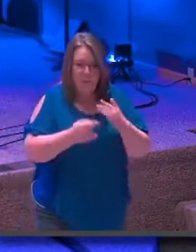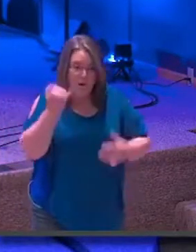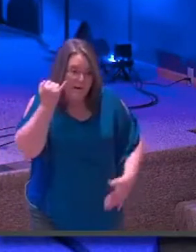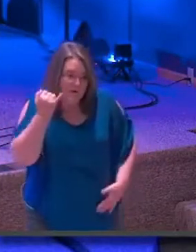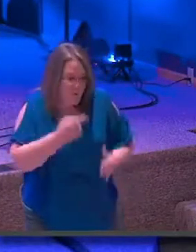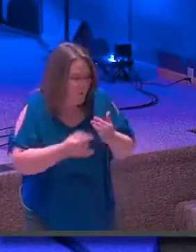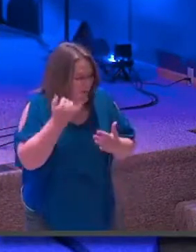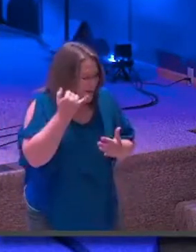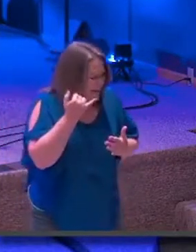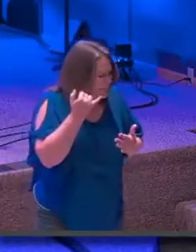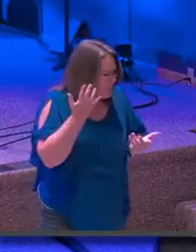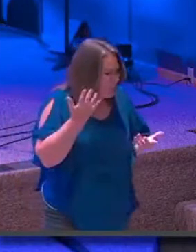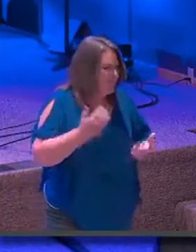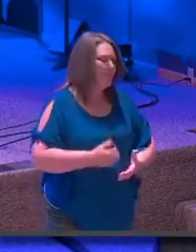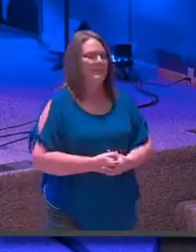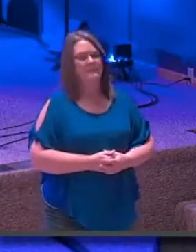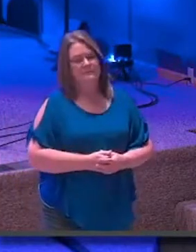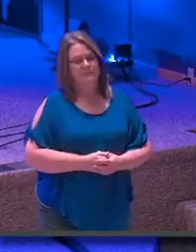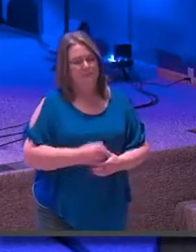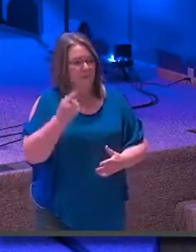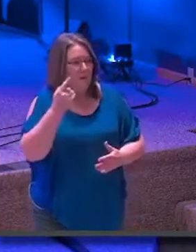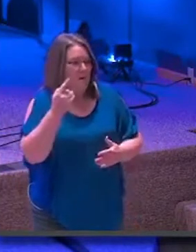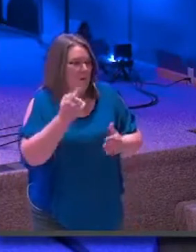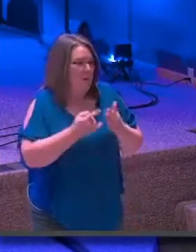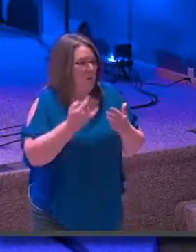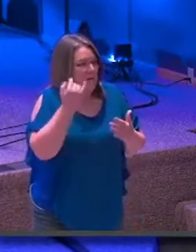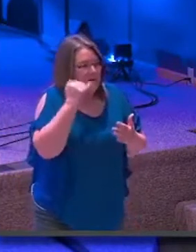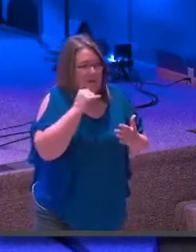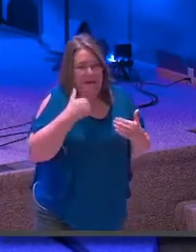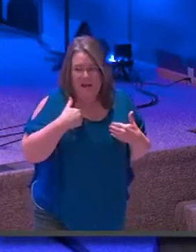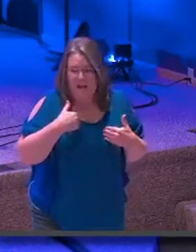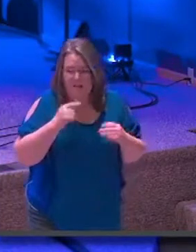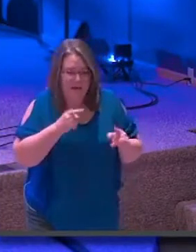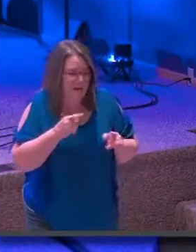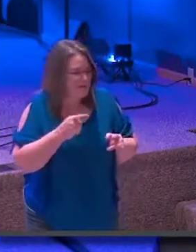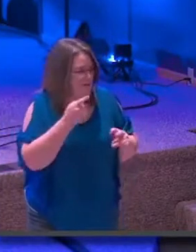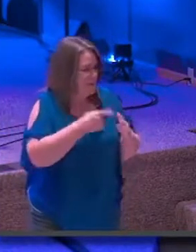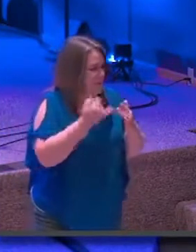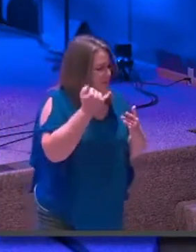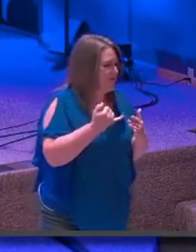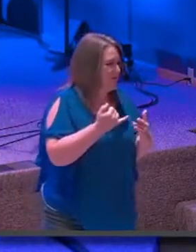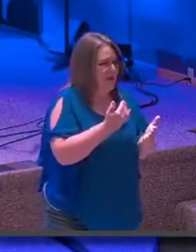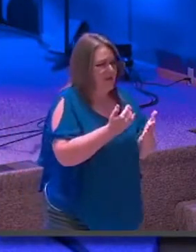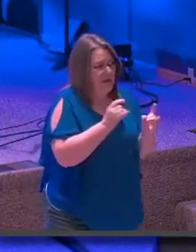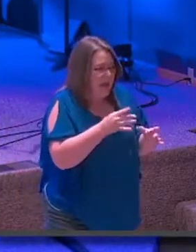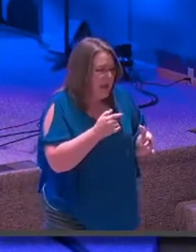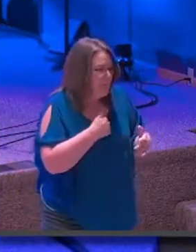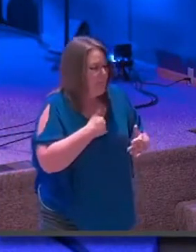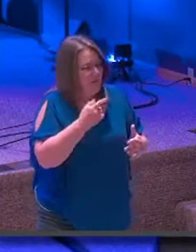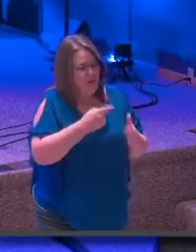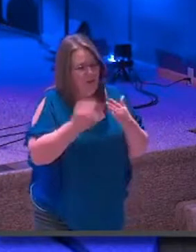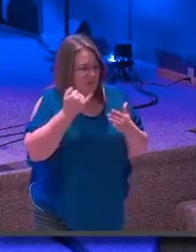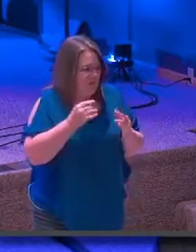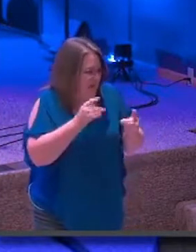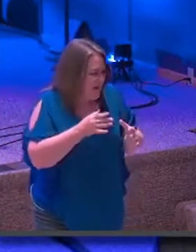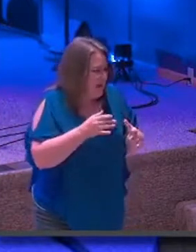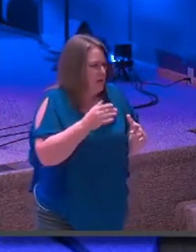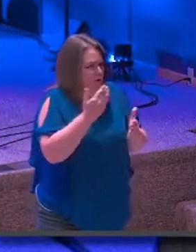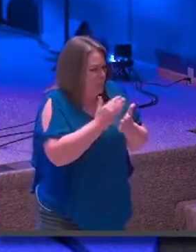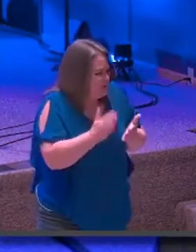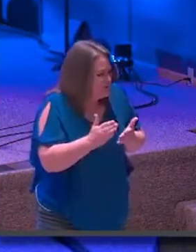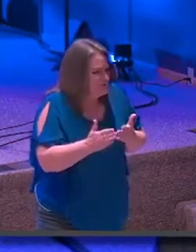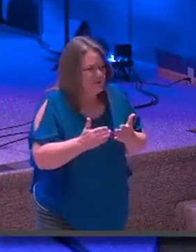parade starts. What if I don't have the answer? What if they hate me? What if they reject me? What if I say the wrong thing and then they hate Jesus forever